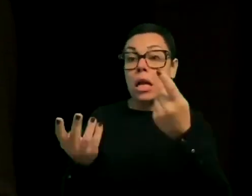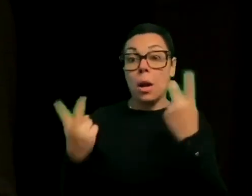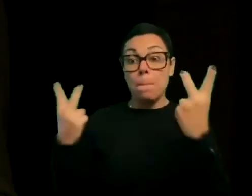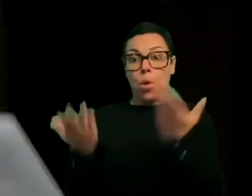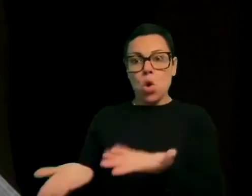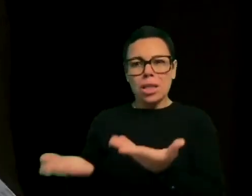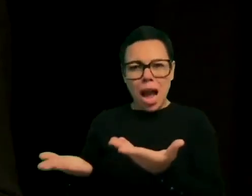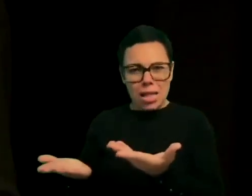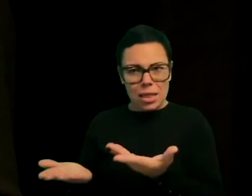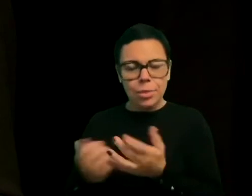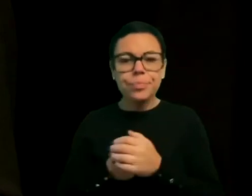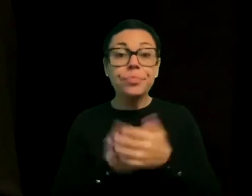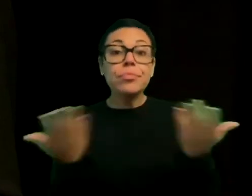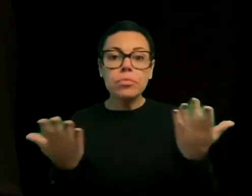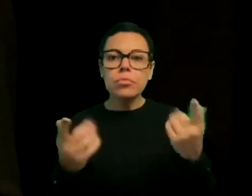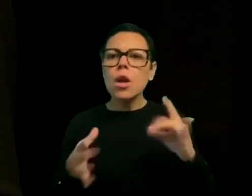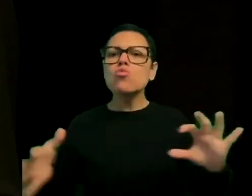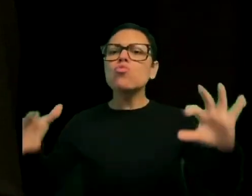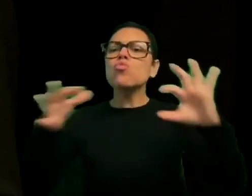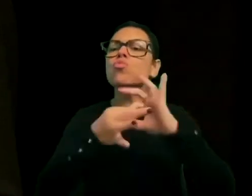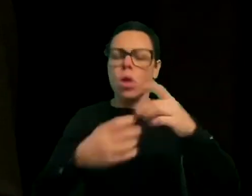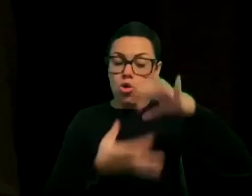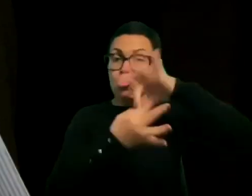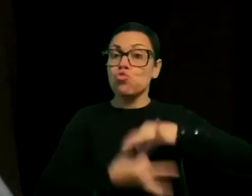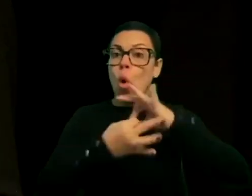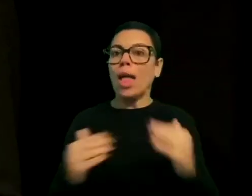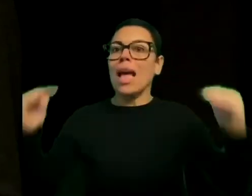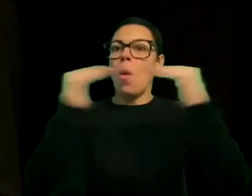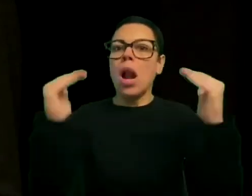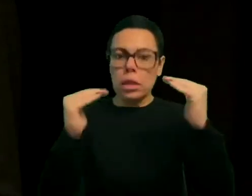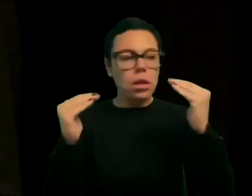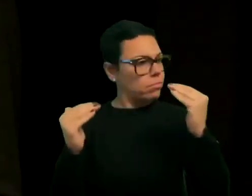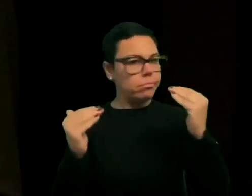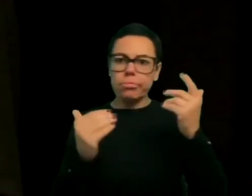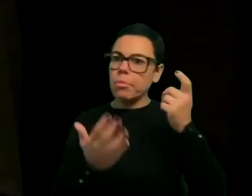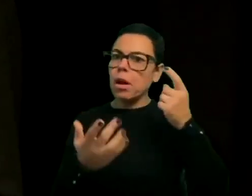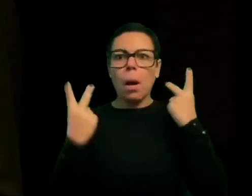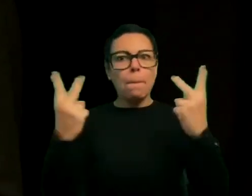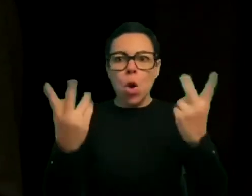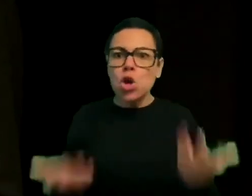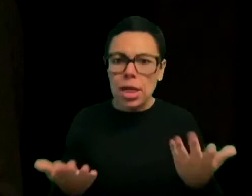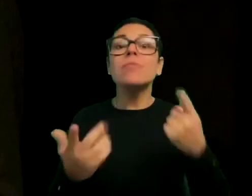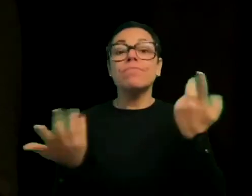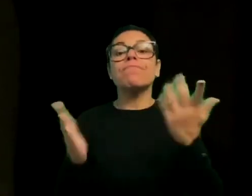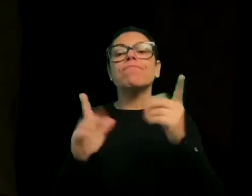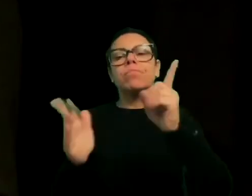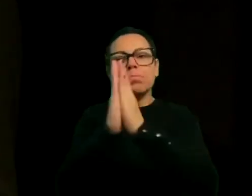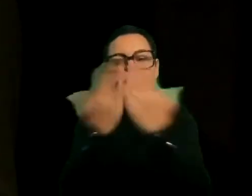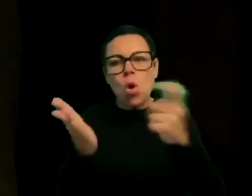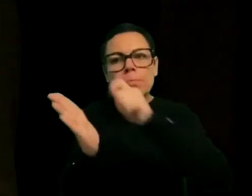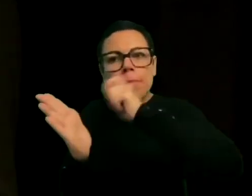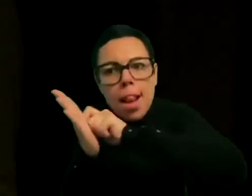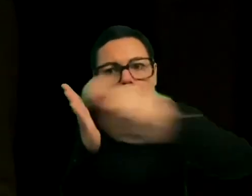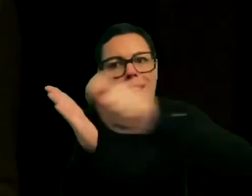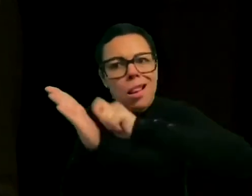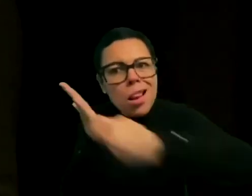gender equality, and of course the efficiency argument and the argument that your procurement for the same amount